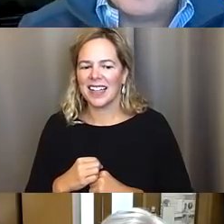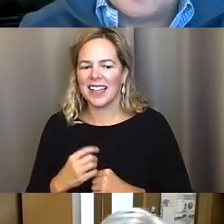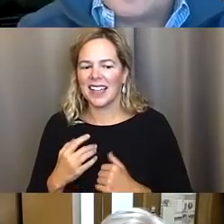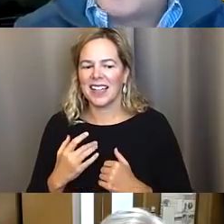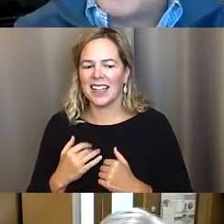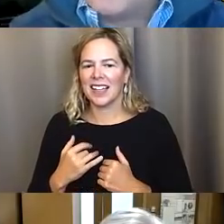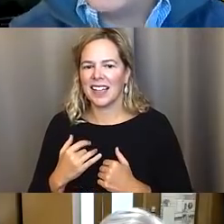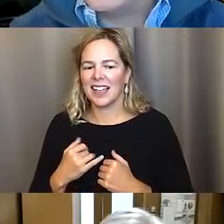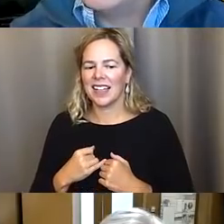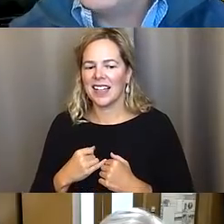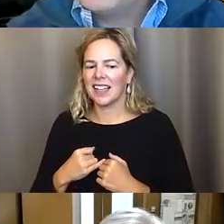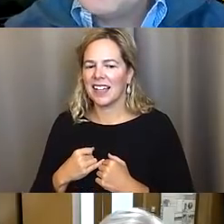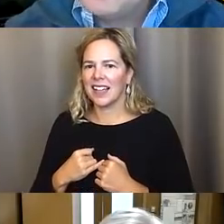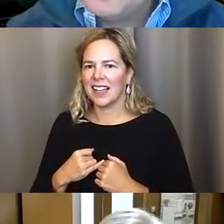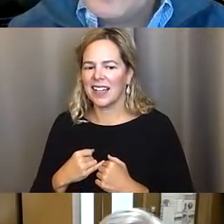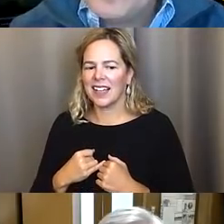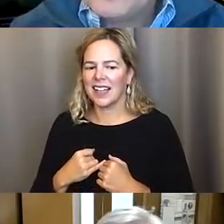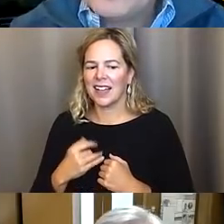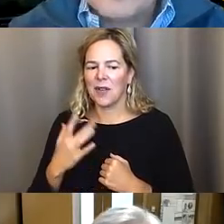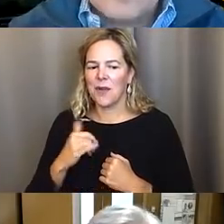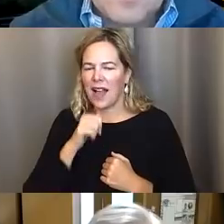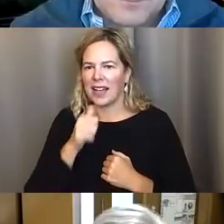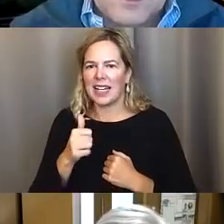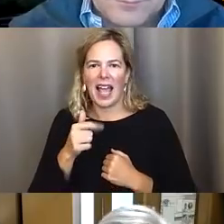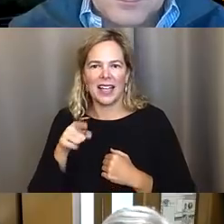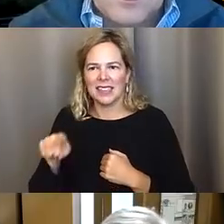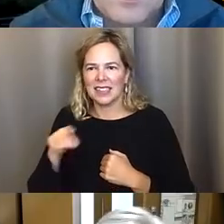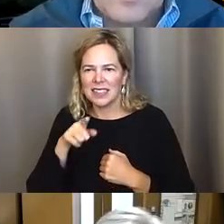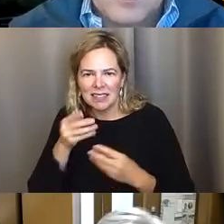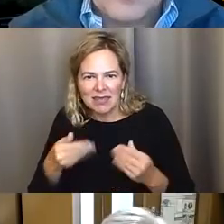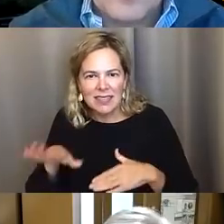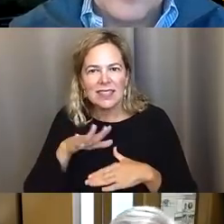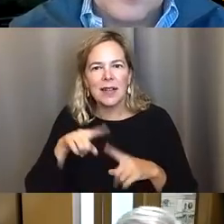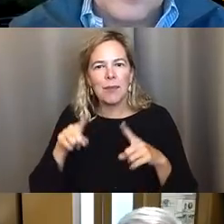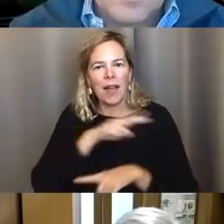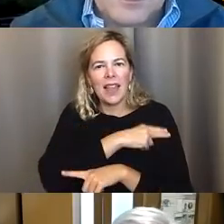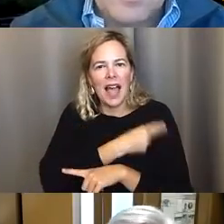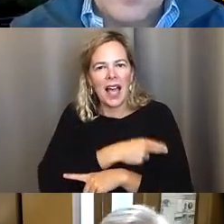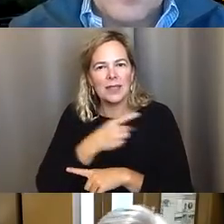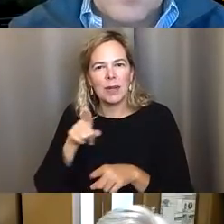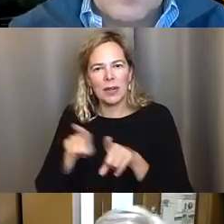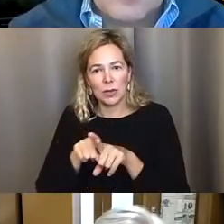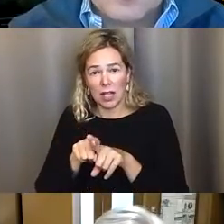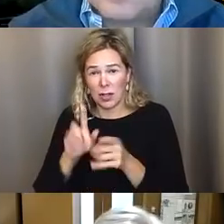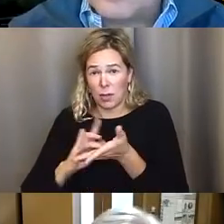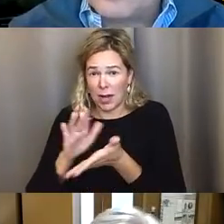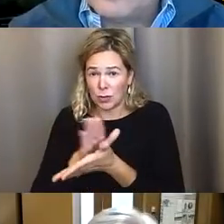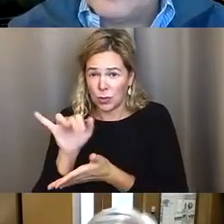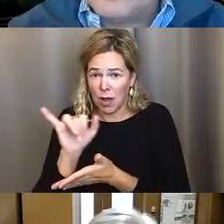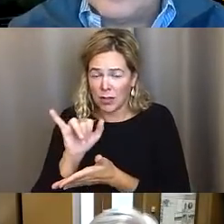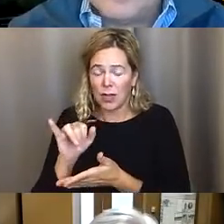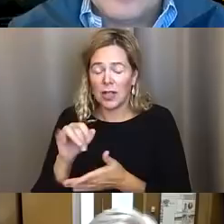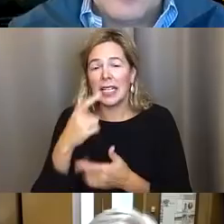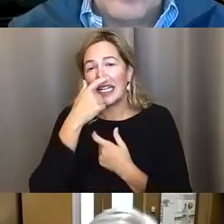the campus at large? Well, it wasn't just the hospital, it was the medical school also, which is interestingly part of the